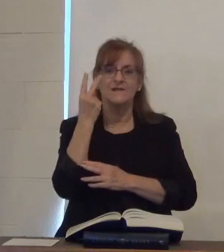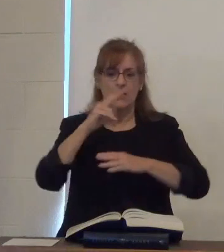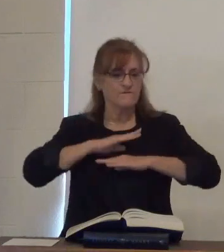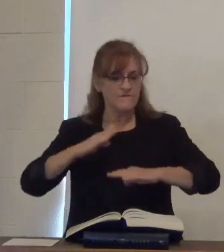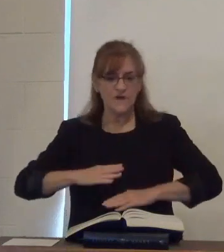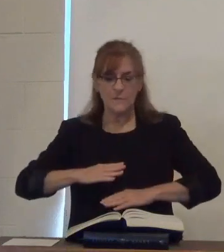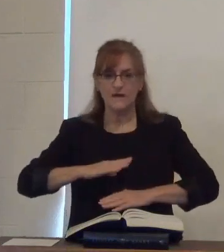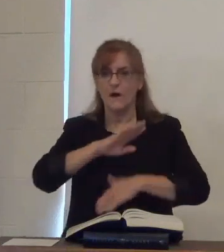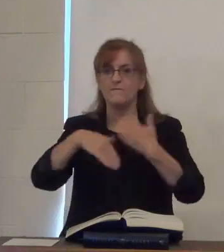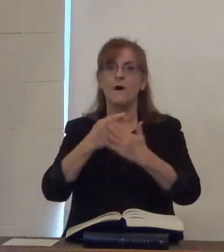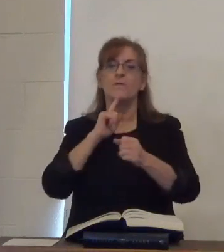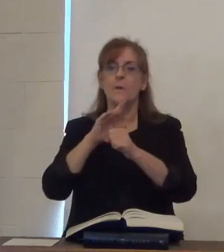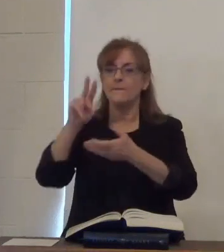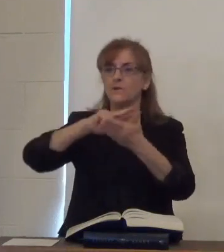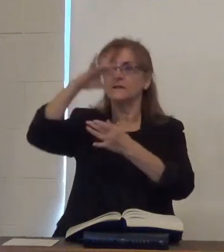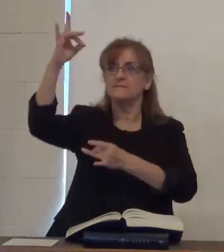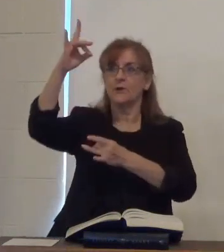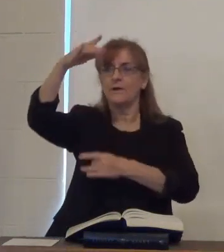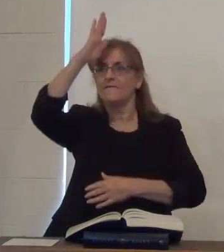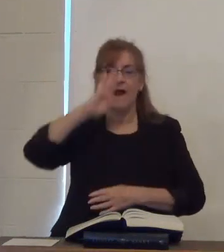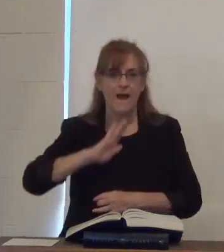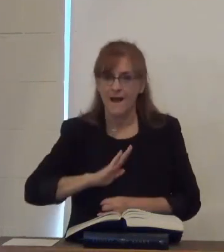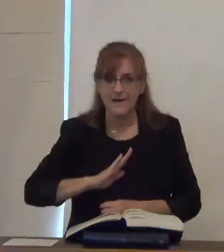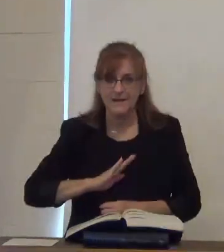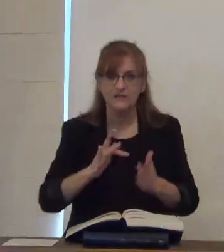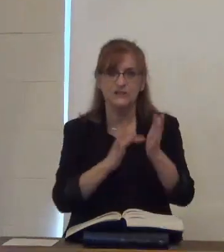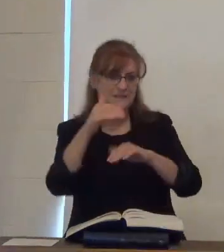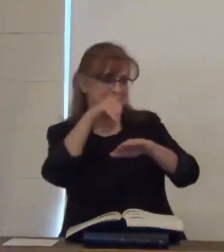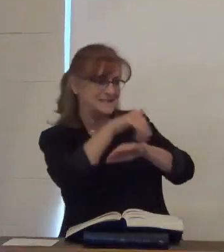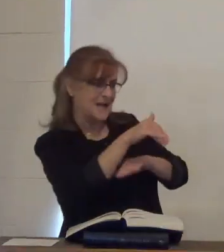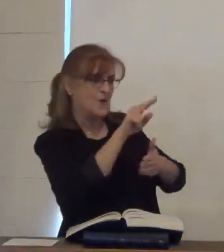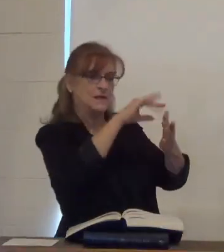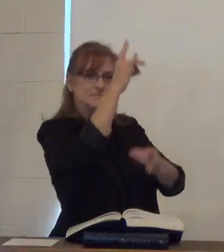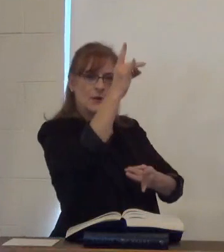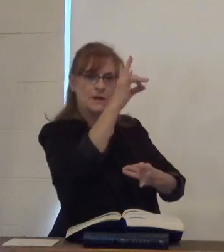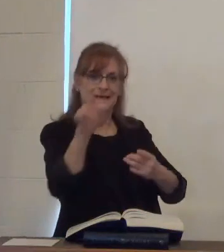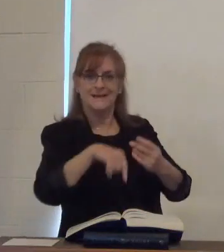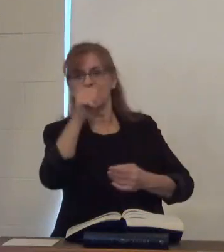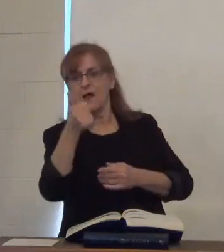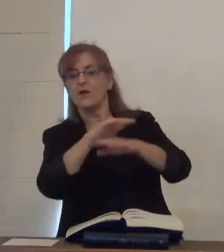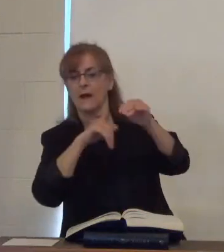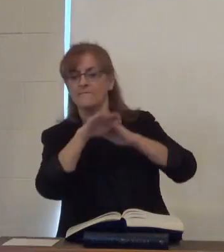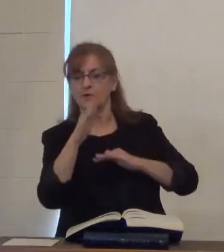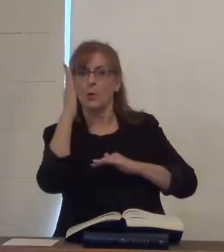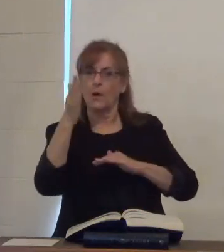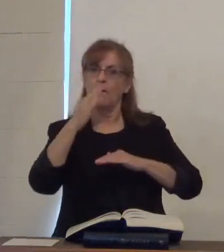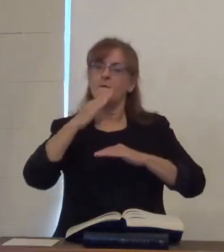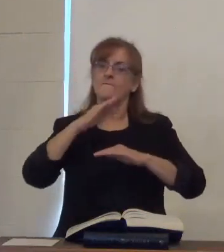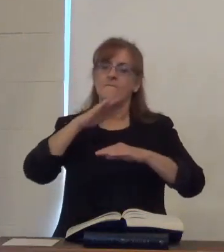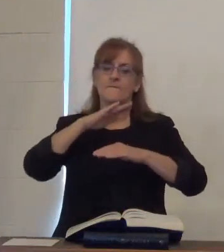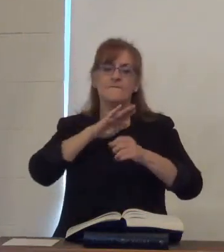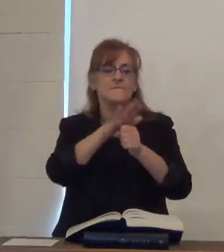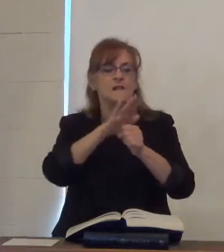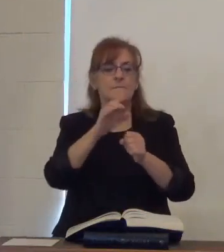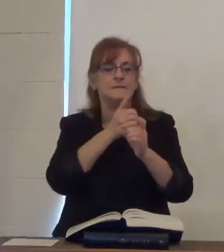of the promised Holy Spirit of God, the one whom Jesus sent as another comforter, the one who would fill the